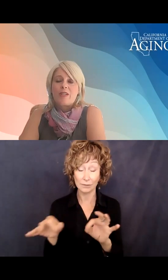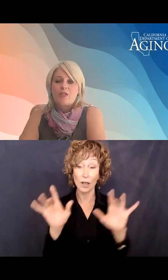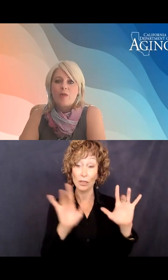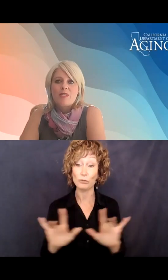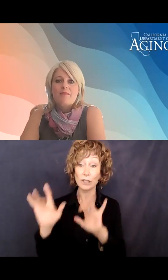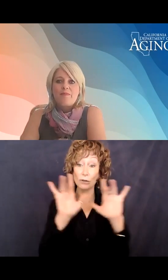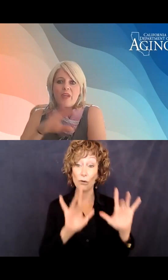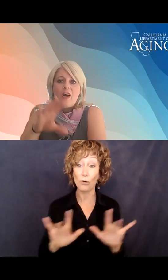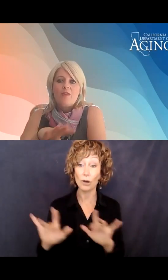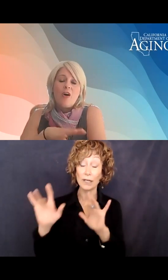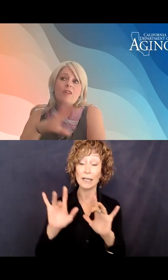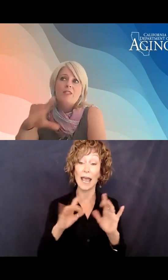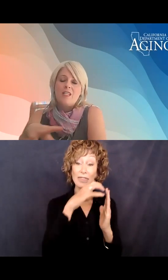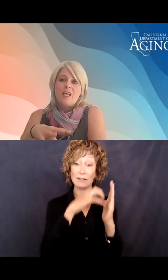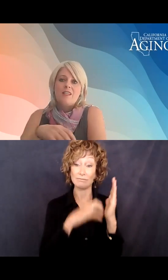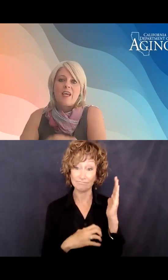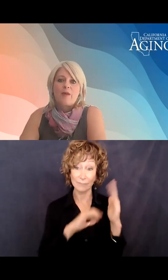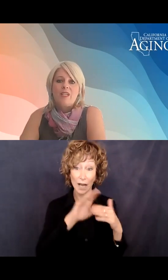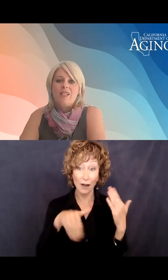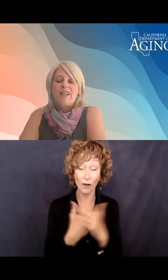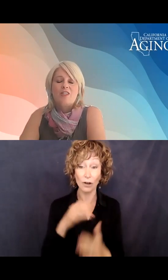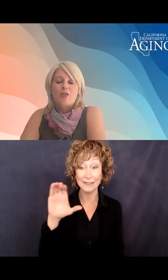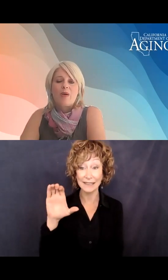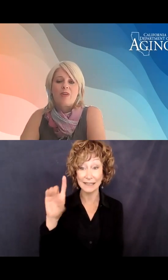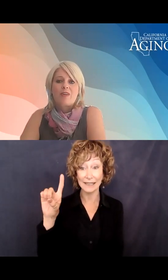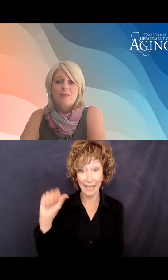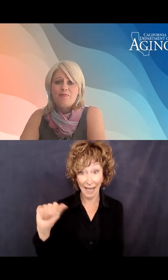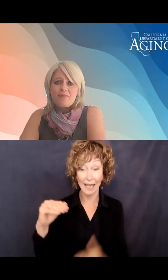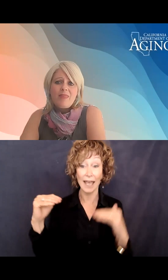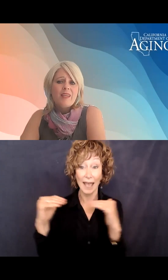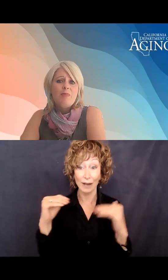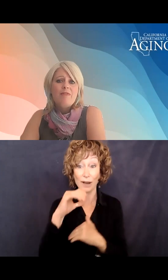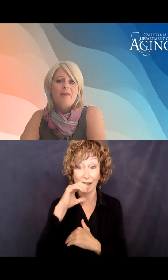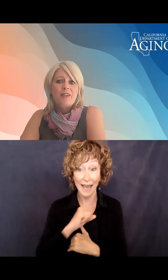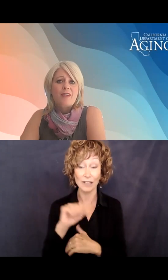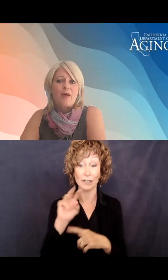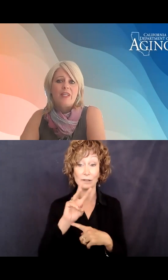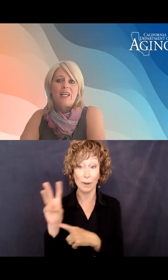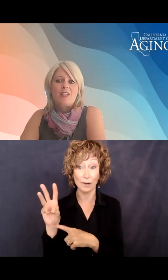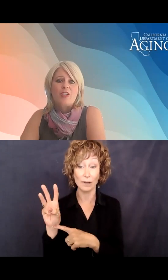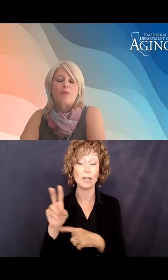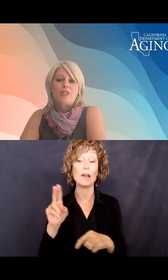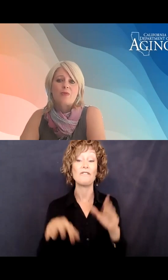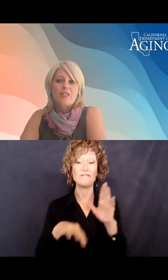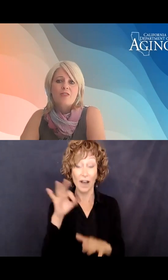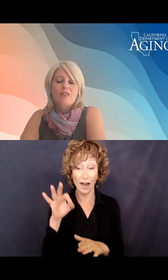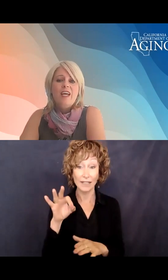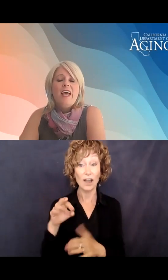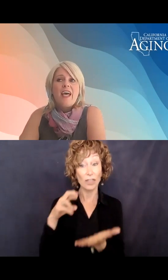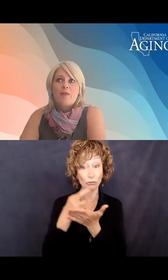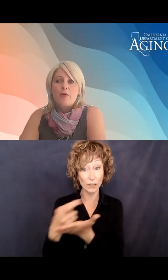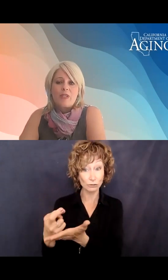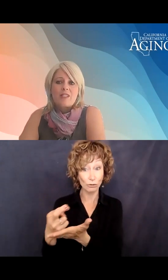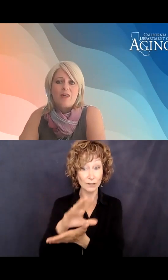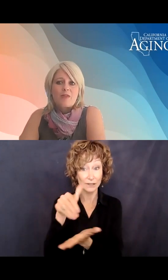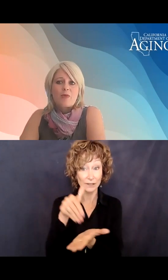and transcripts of all of CDA's Equity and Aging webinars can be found on our Equity and Aging Resource Center,